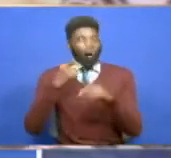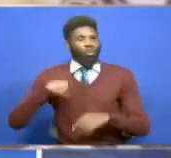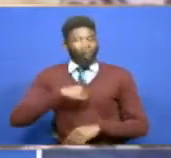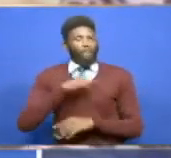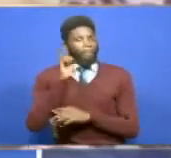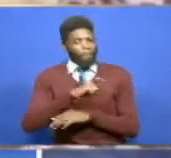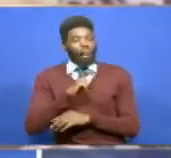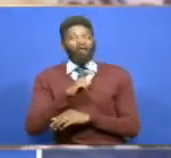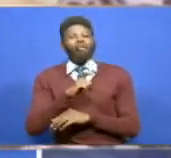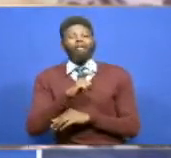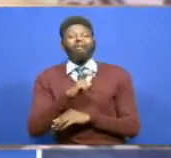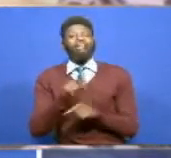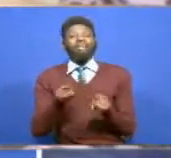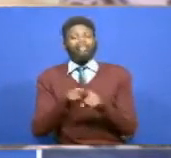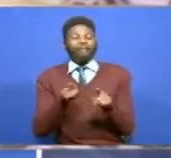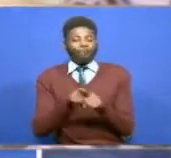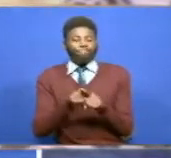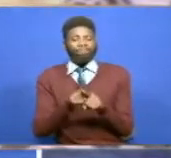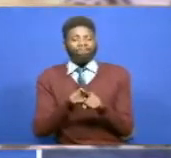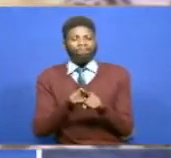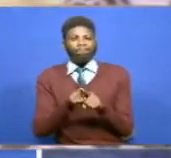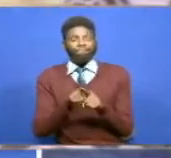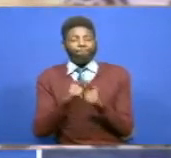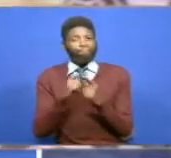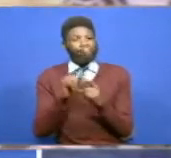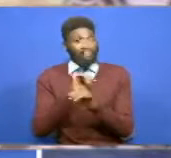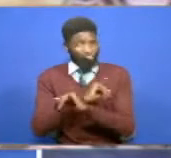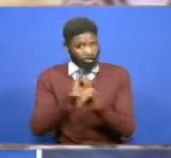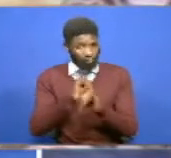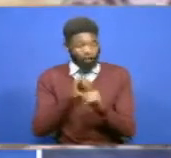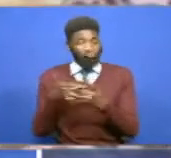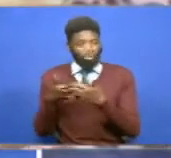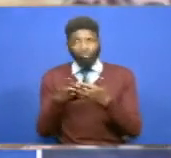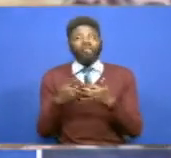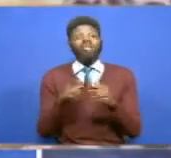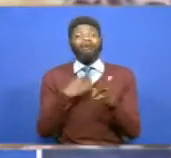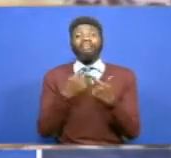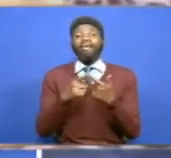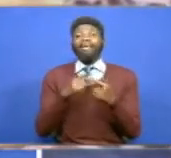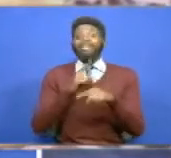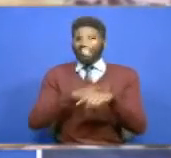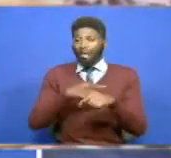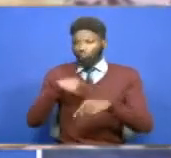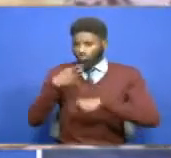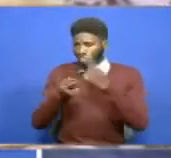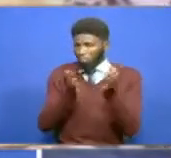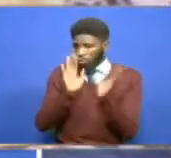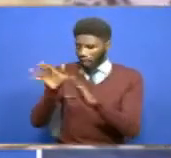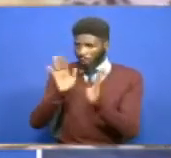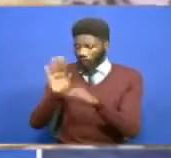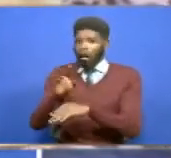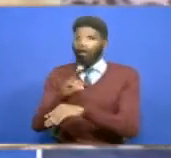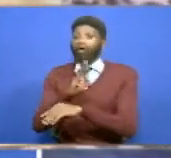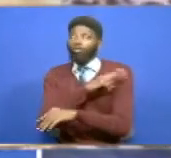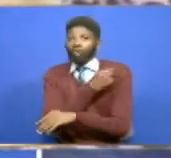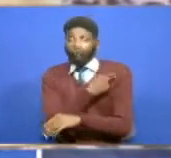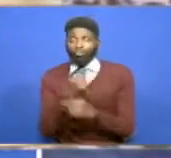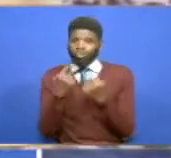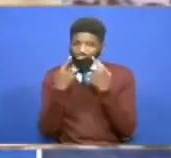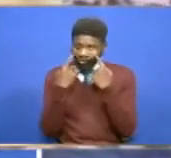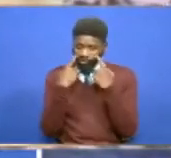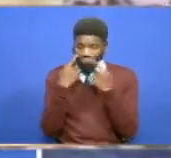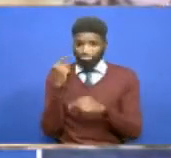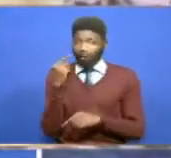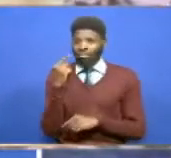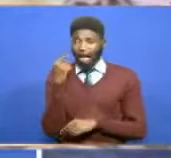baby. But upon visiting regular clinics, it was noted that the yellow is still in the eyes. And